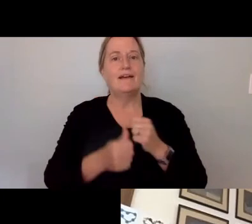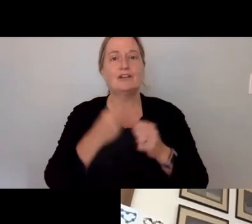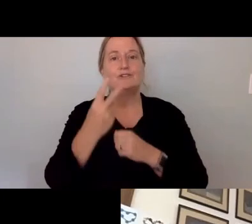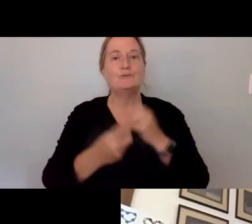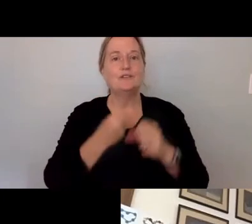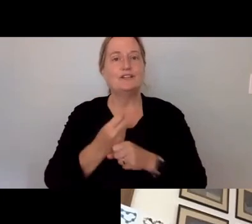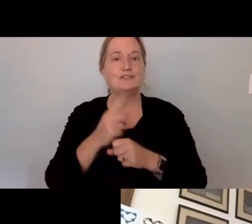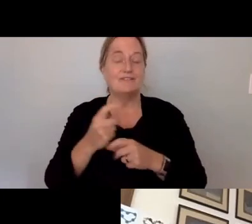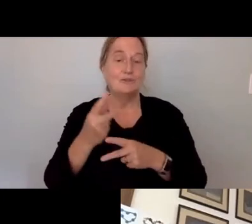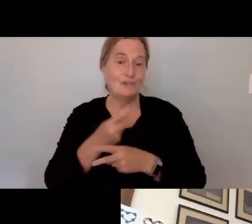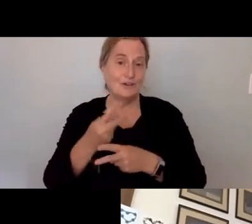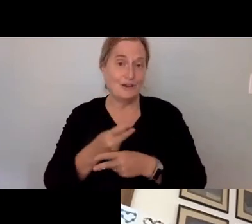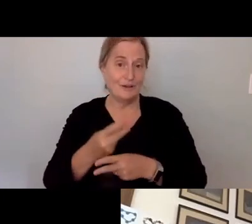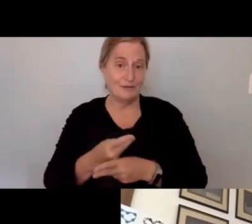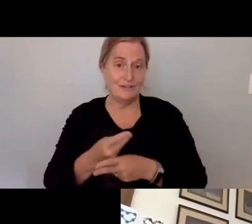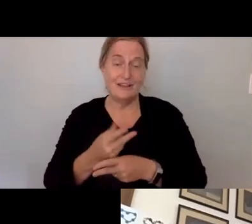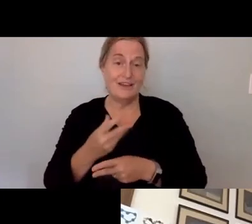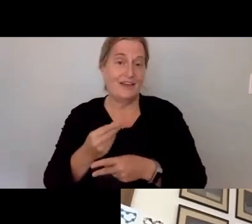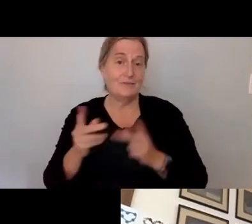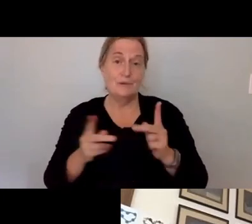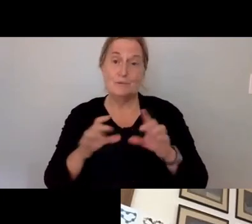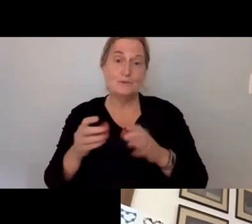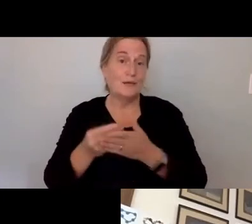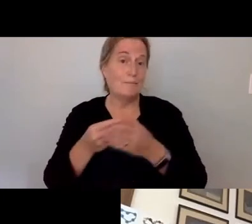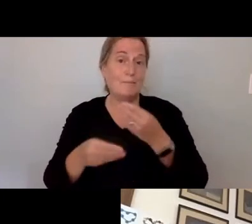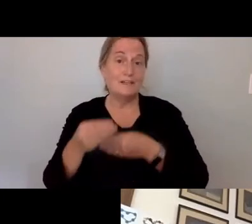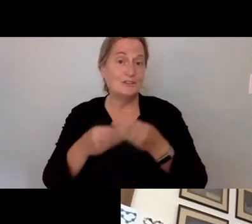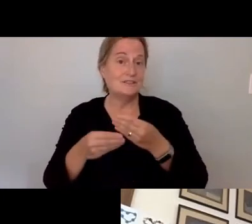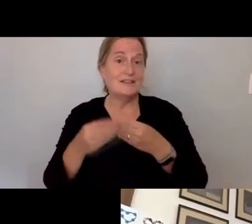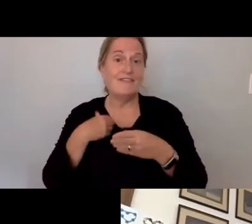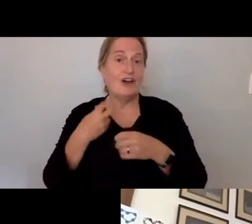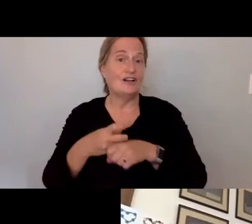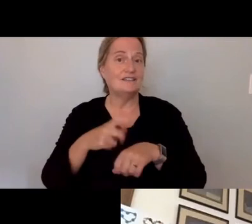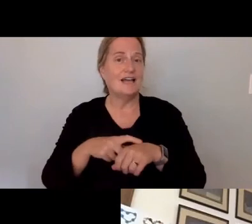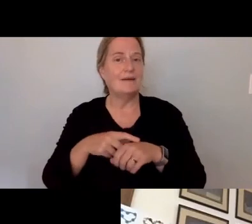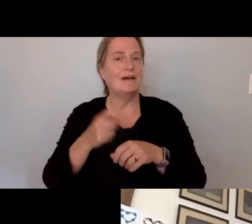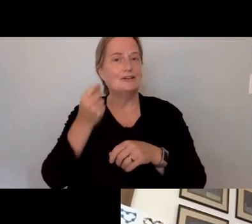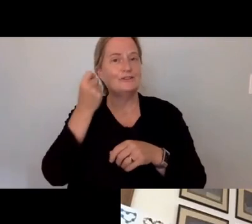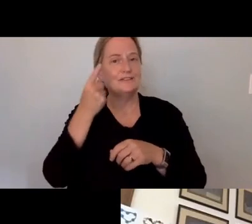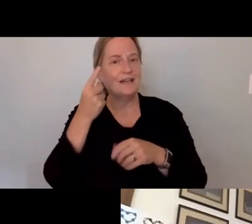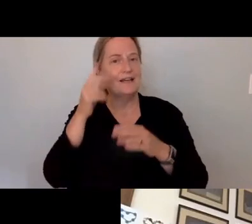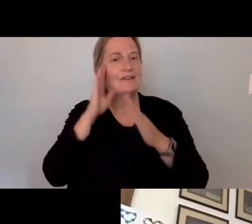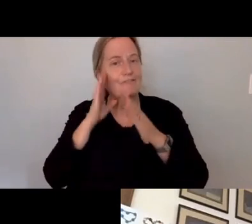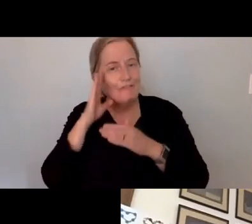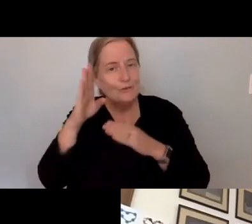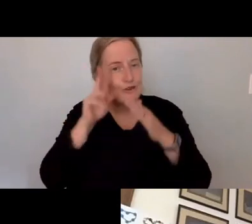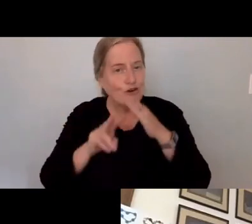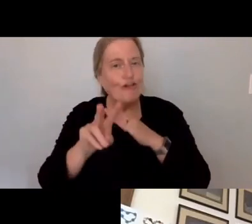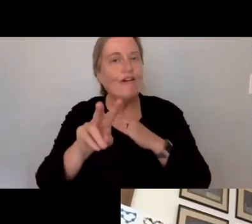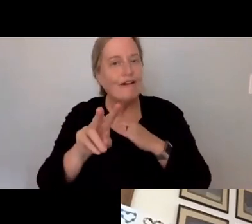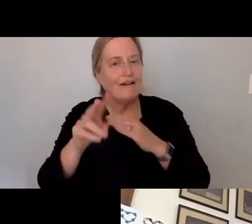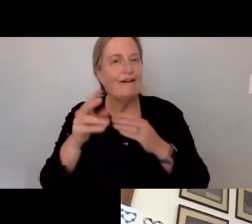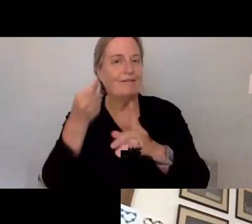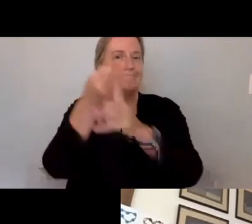calculating secondary effects. And in fact, they usually disregard them. So he's right, keep pushing. John and I